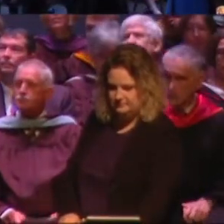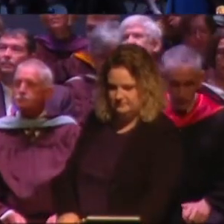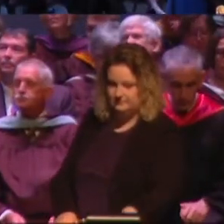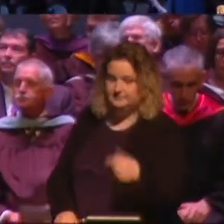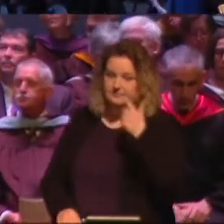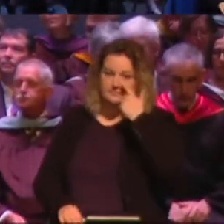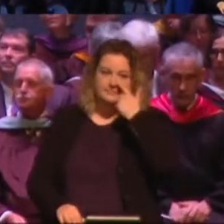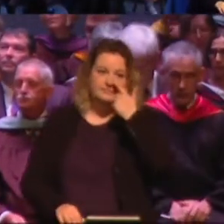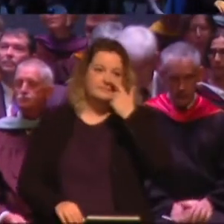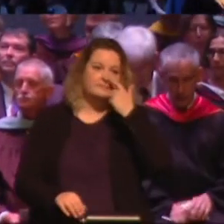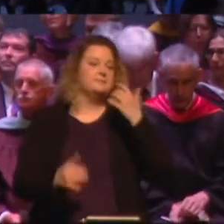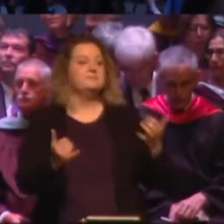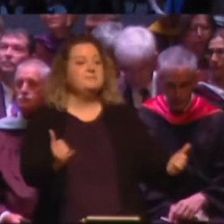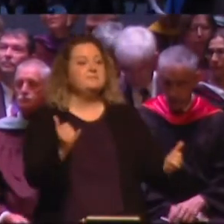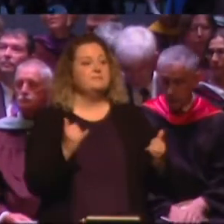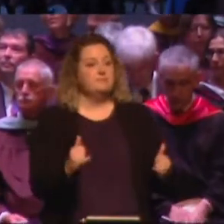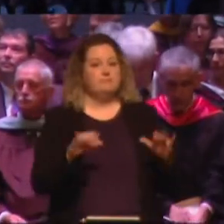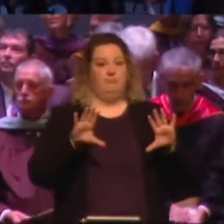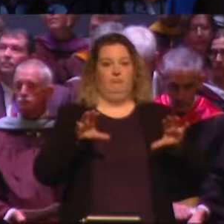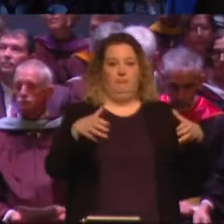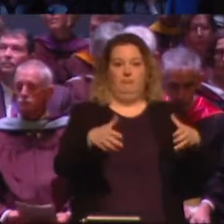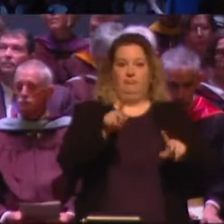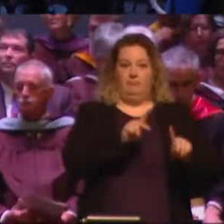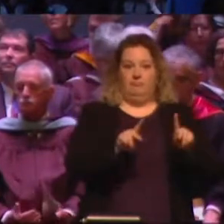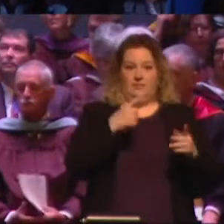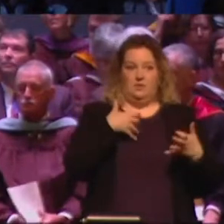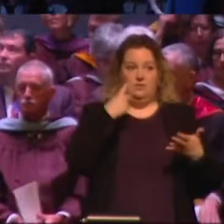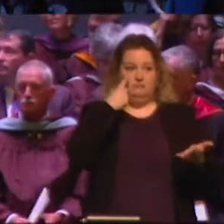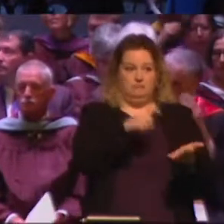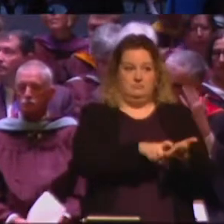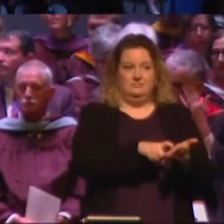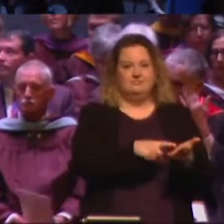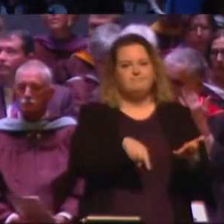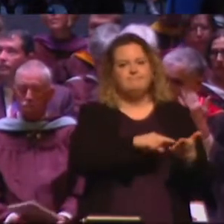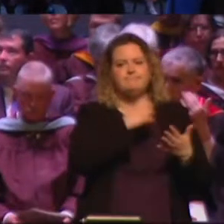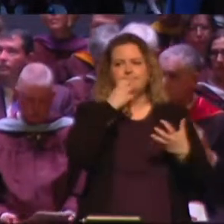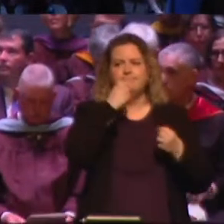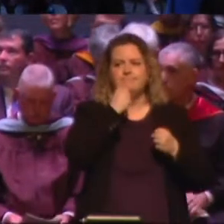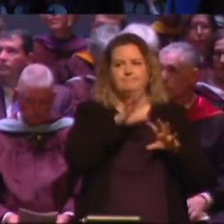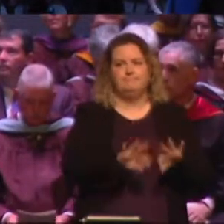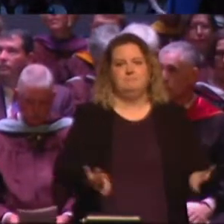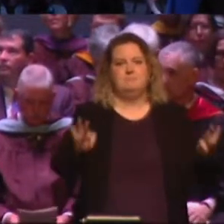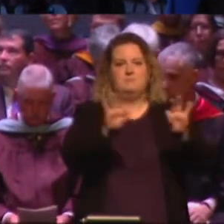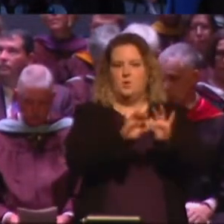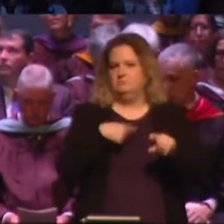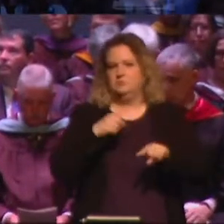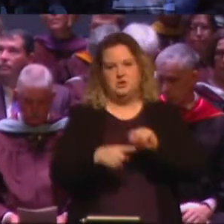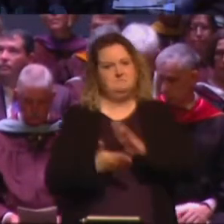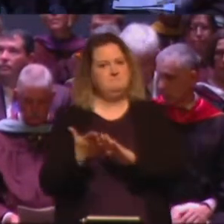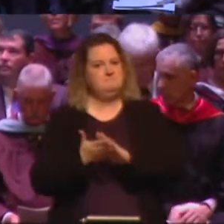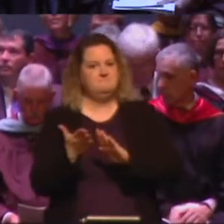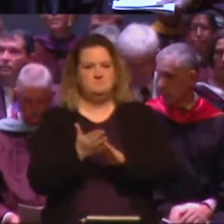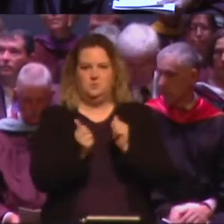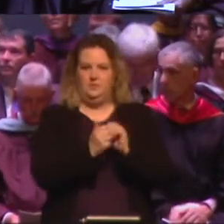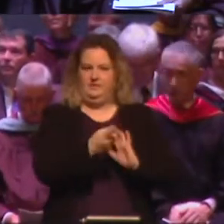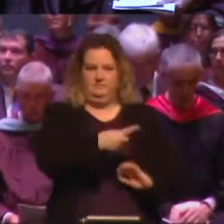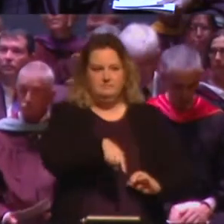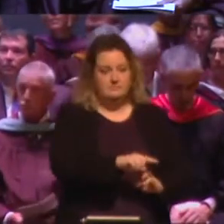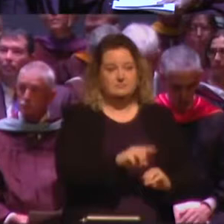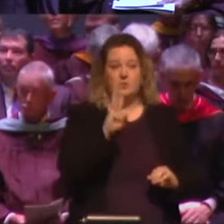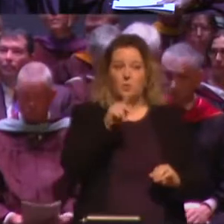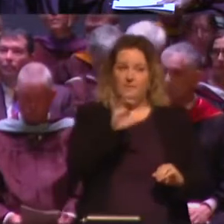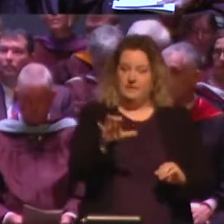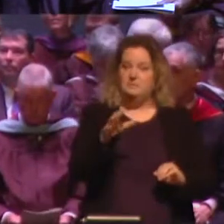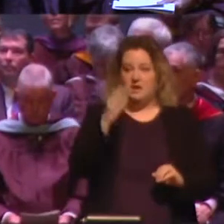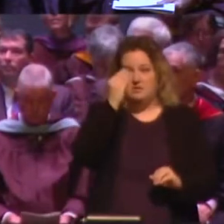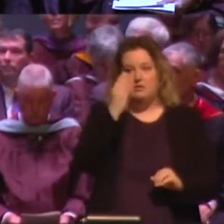Next, a group of individuals without whom we could not operate this college. You may not be aware that Western Piedmont consistently